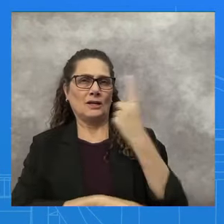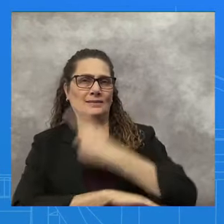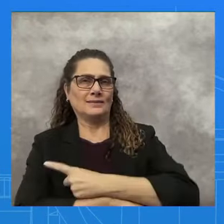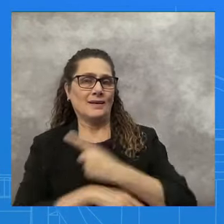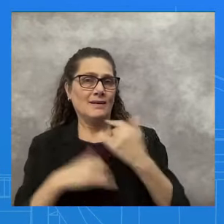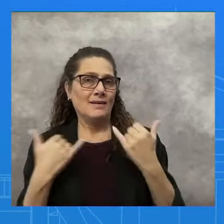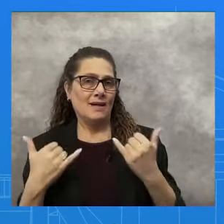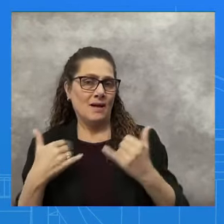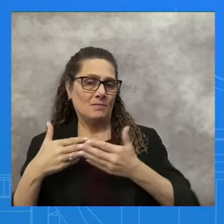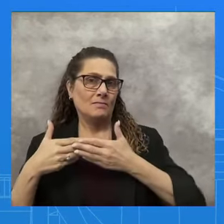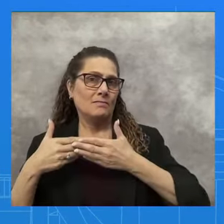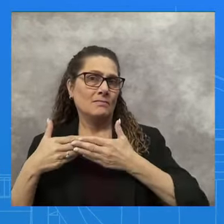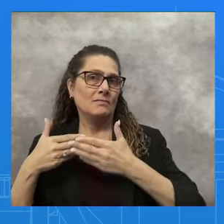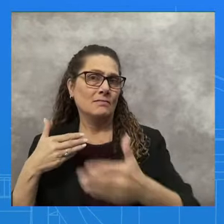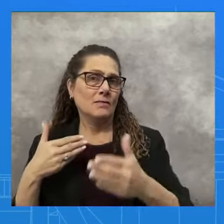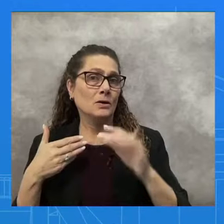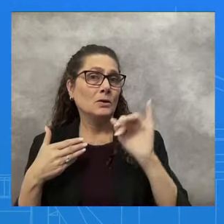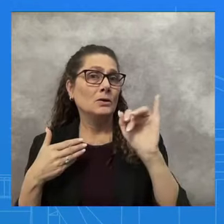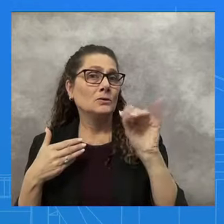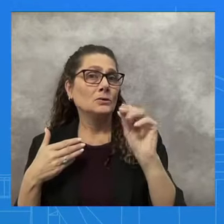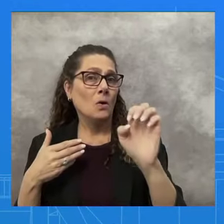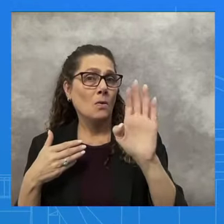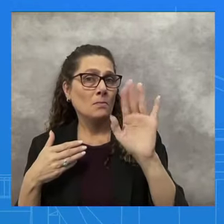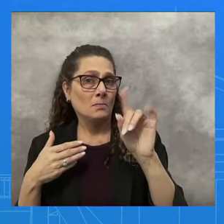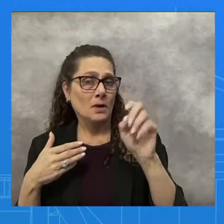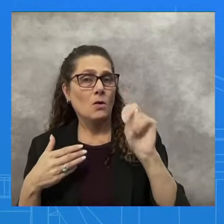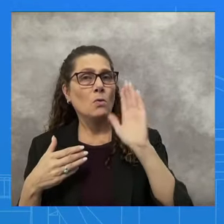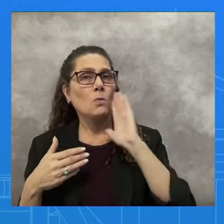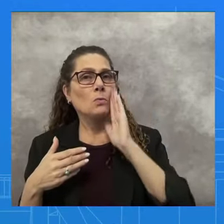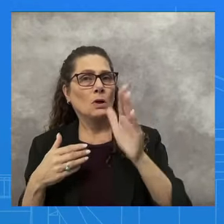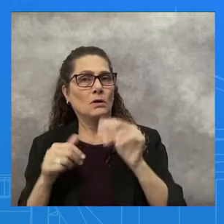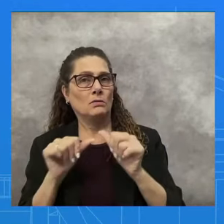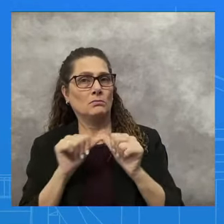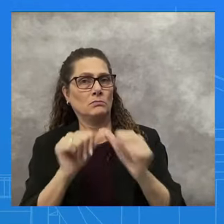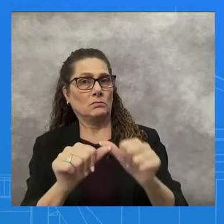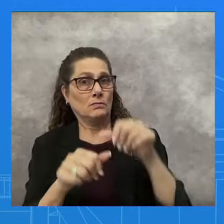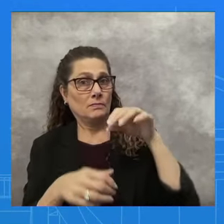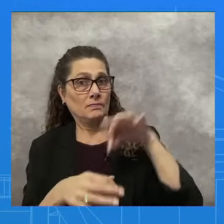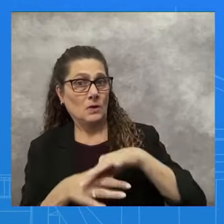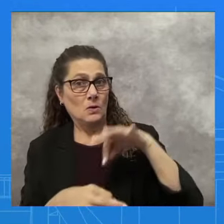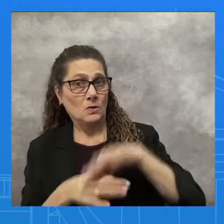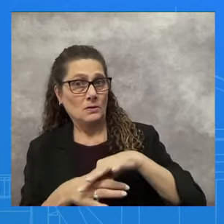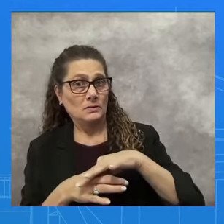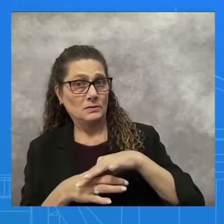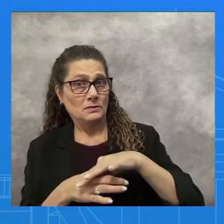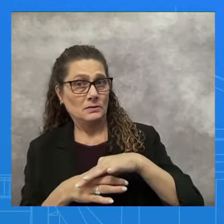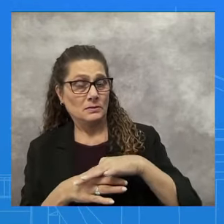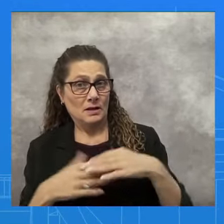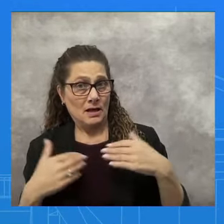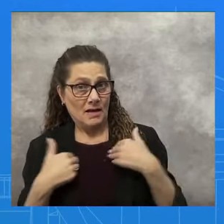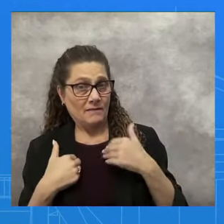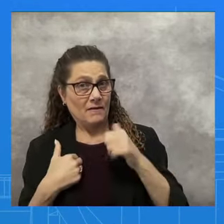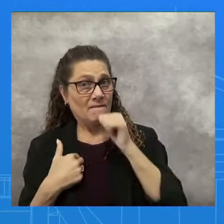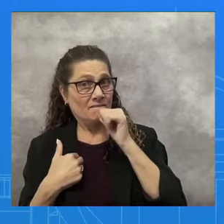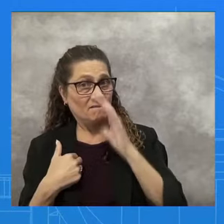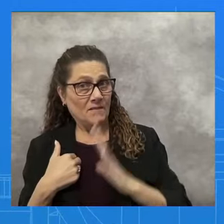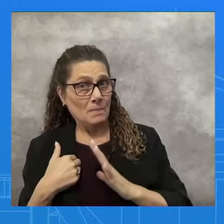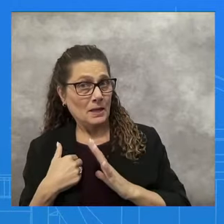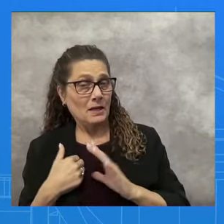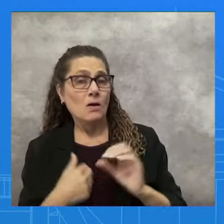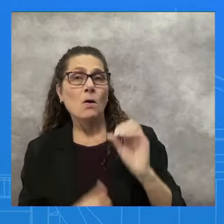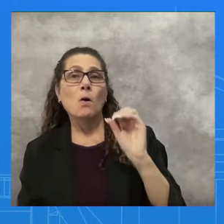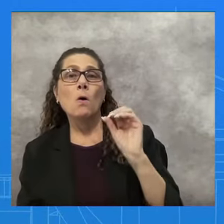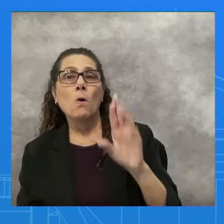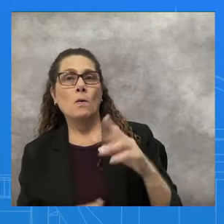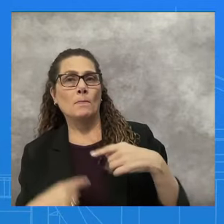nominee. You're going to have a female president of the United States. It's either going to be me or it's going to be Kamala Harris. I'm going to be